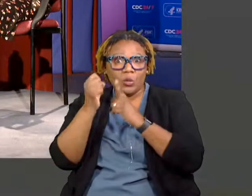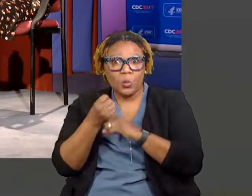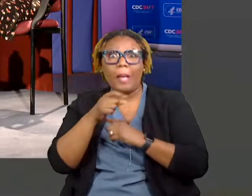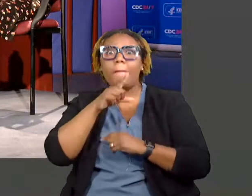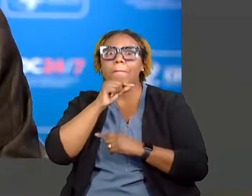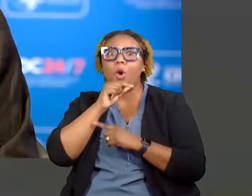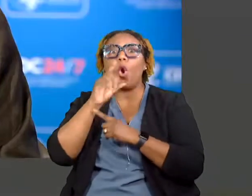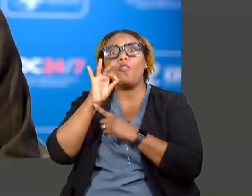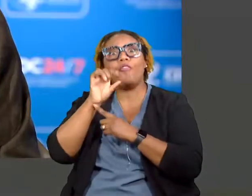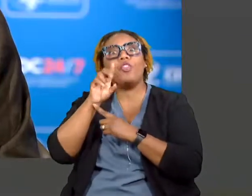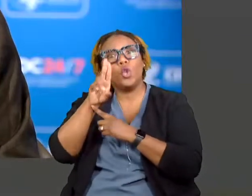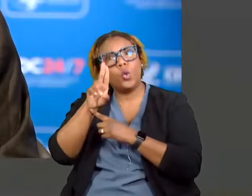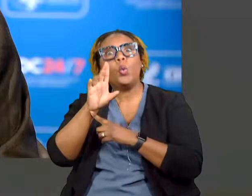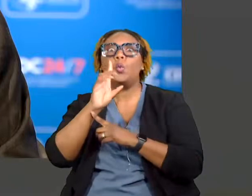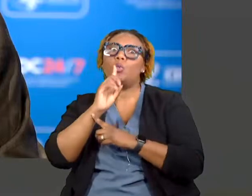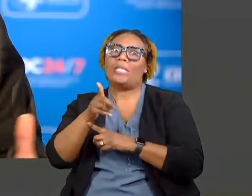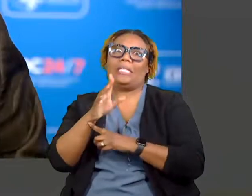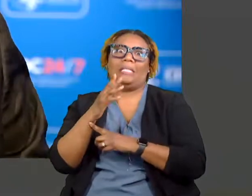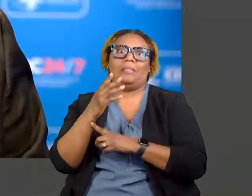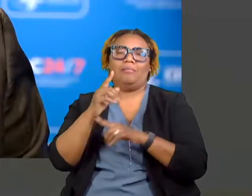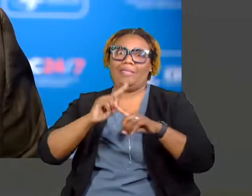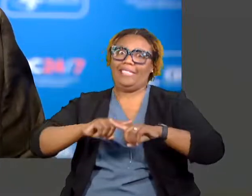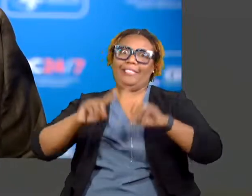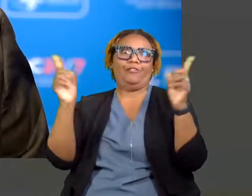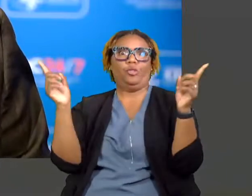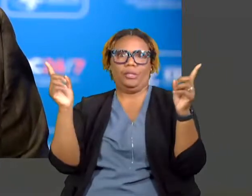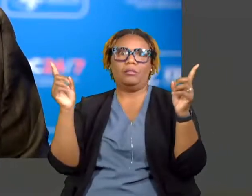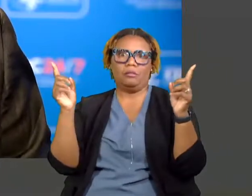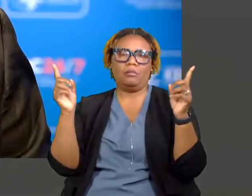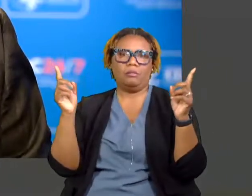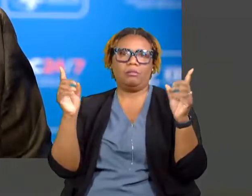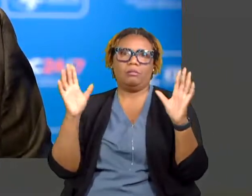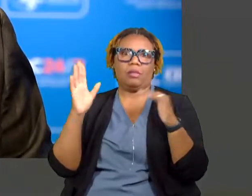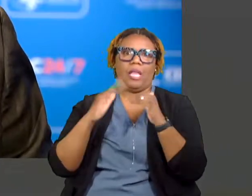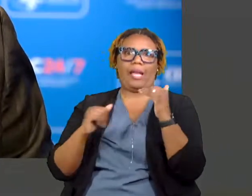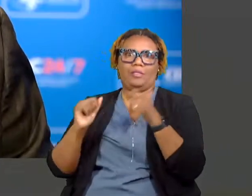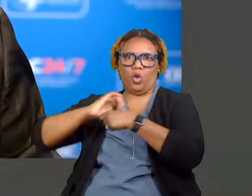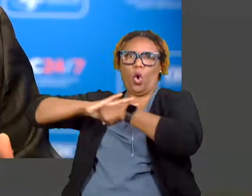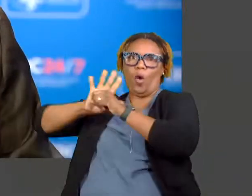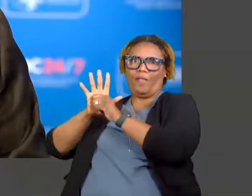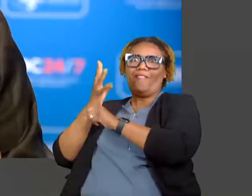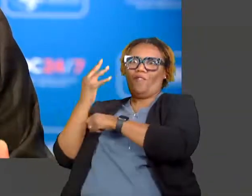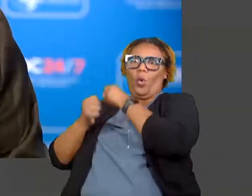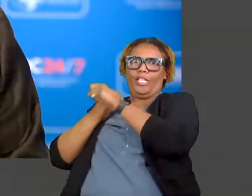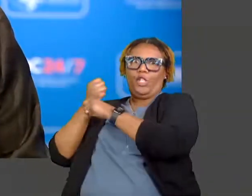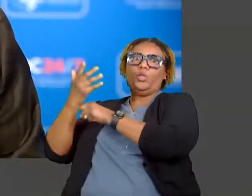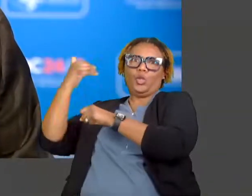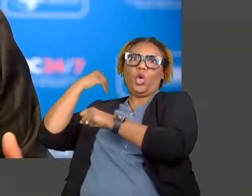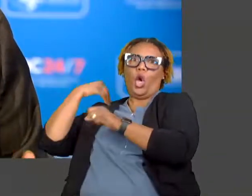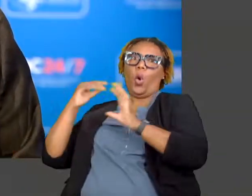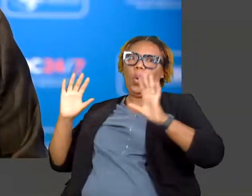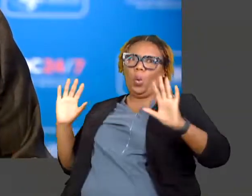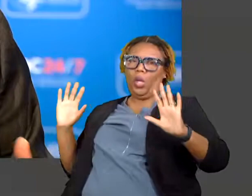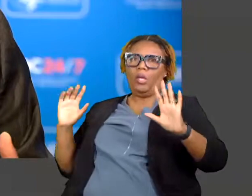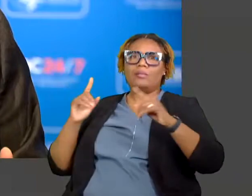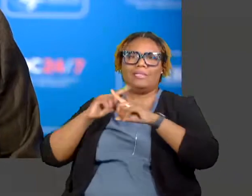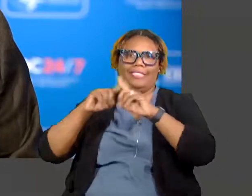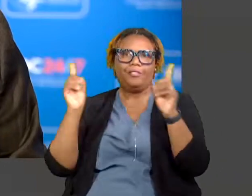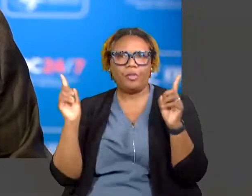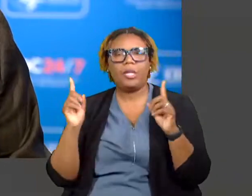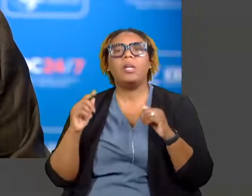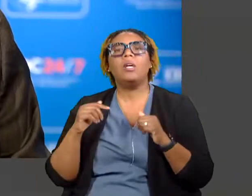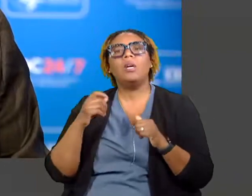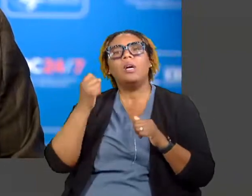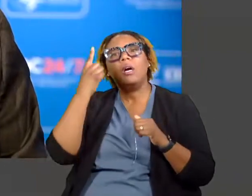flu differs from what we might all remember from 4 years ago with COVID. We are in a much different place because of over